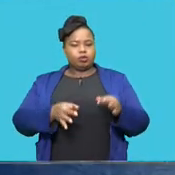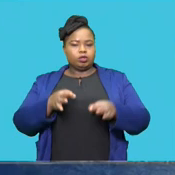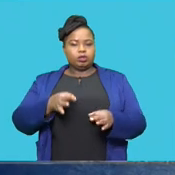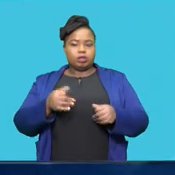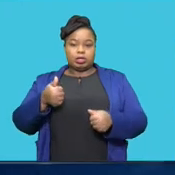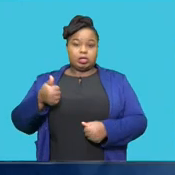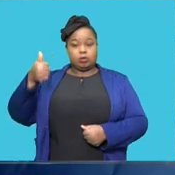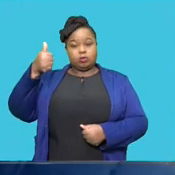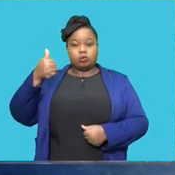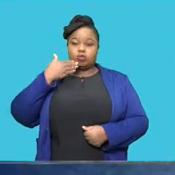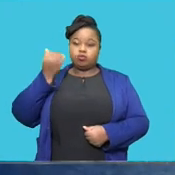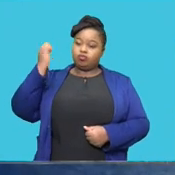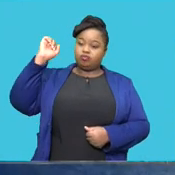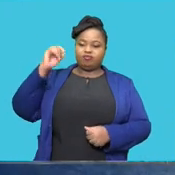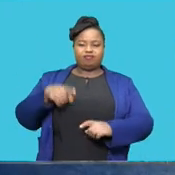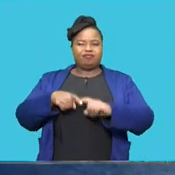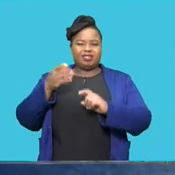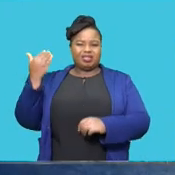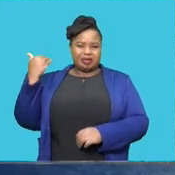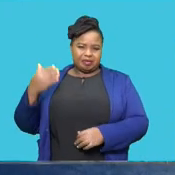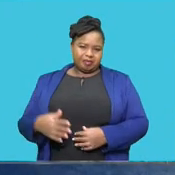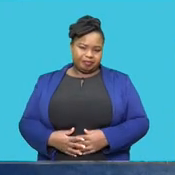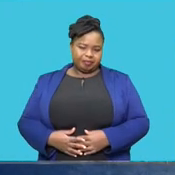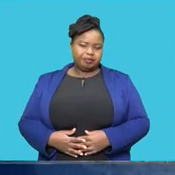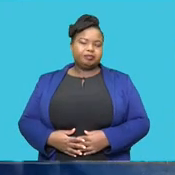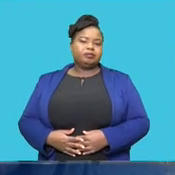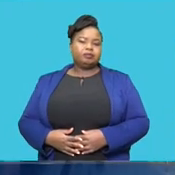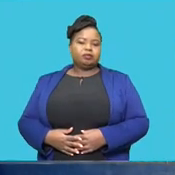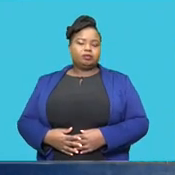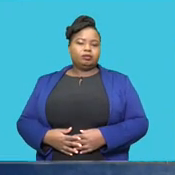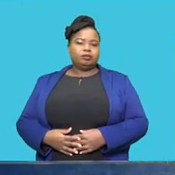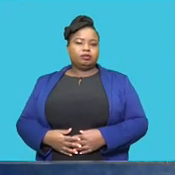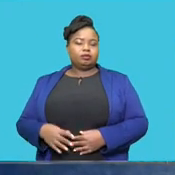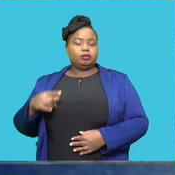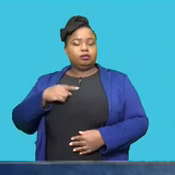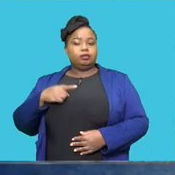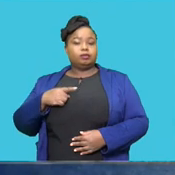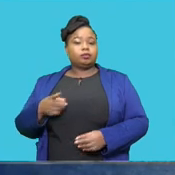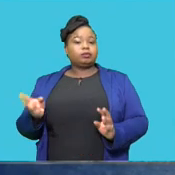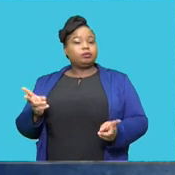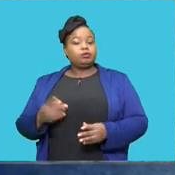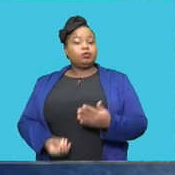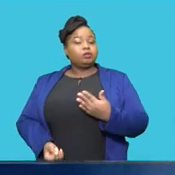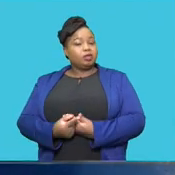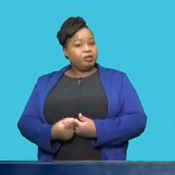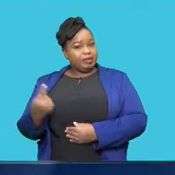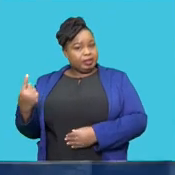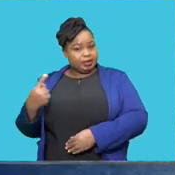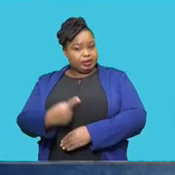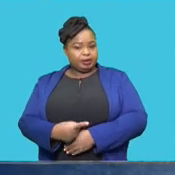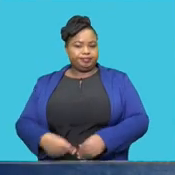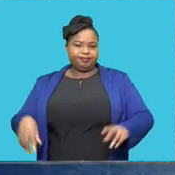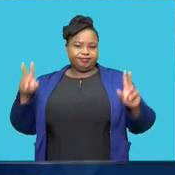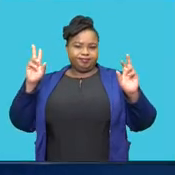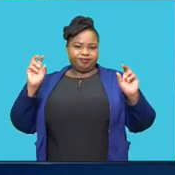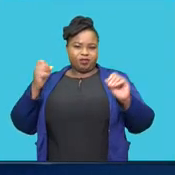fishes who were banned anyway that time. Because the order of the day, that day, the slogan